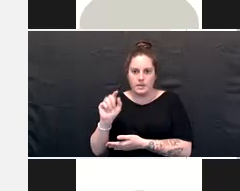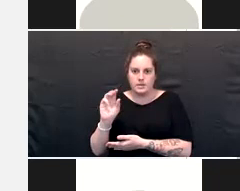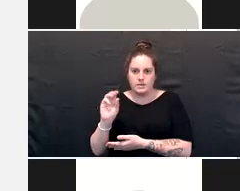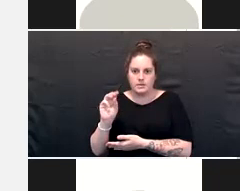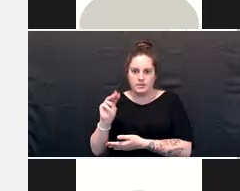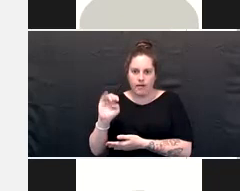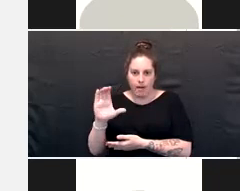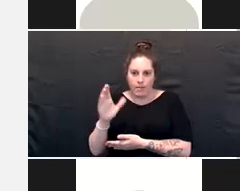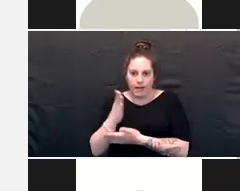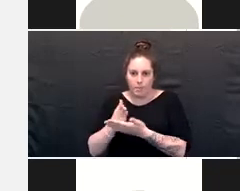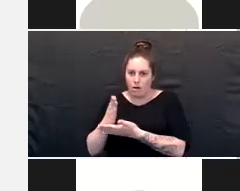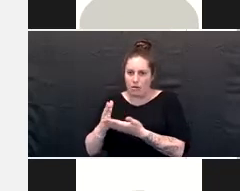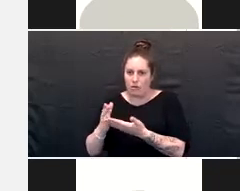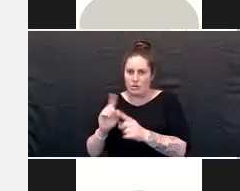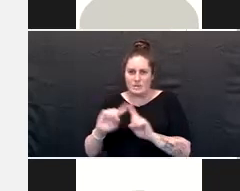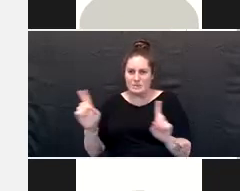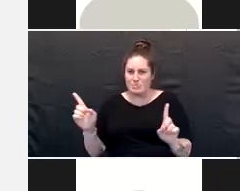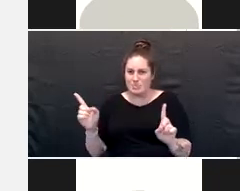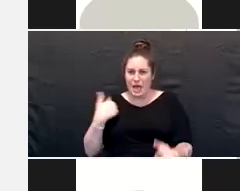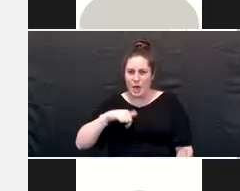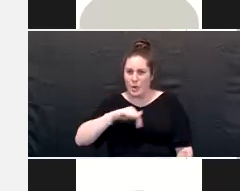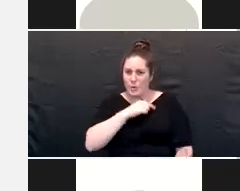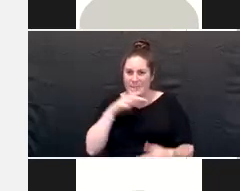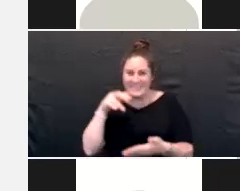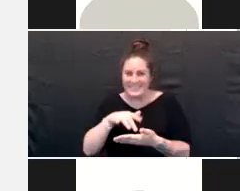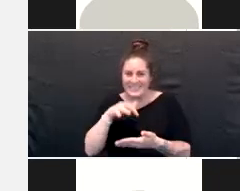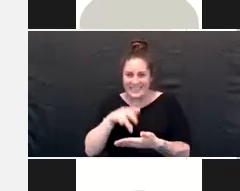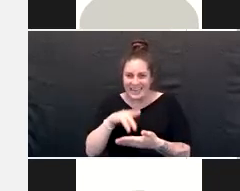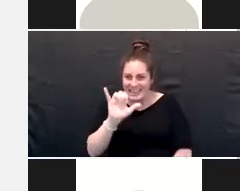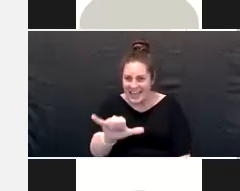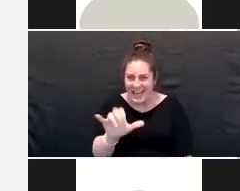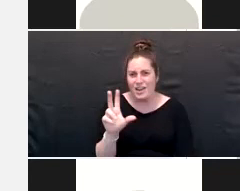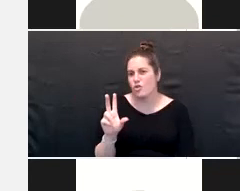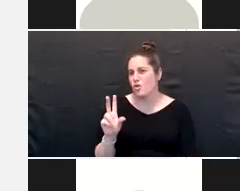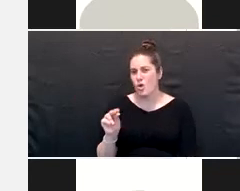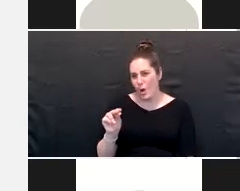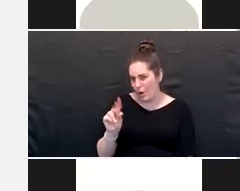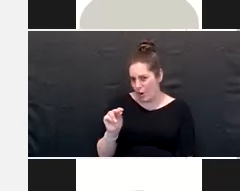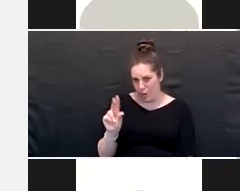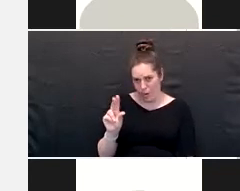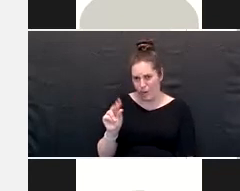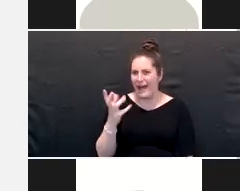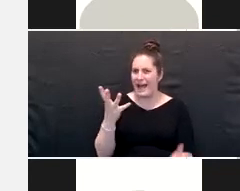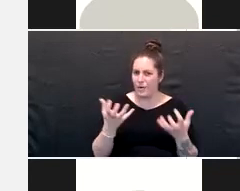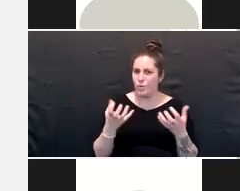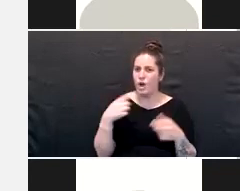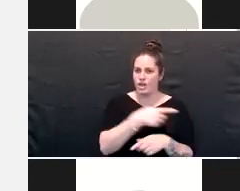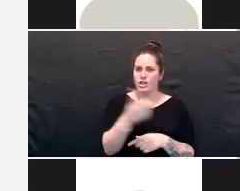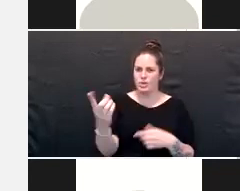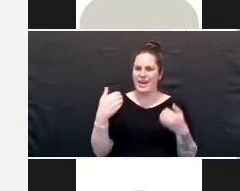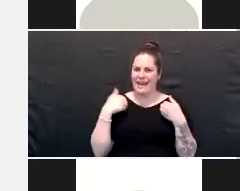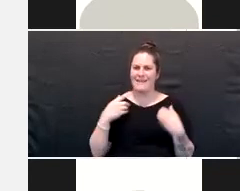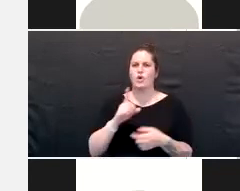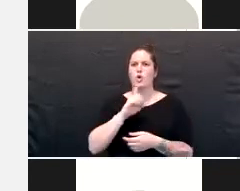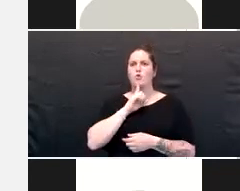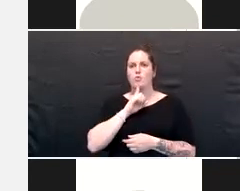honestly, we're not going to ever study subatomic particles. So I wanted you to have a real example that